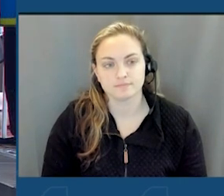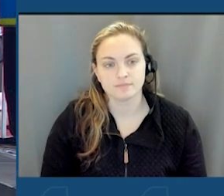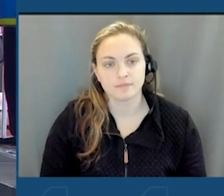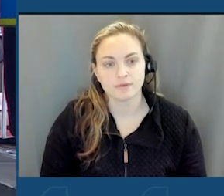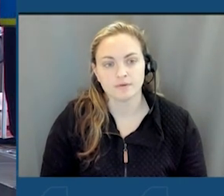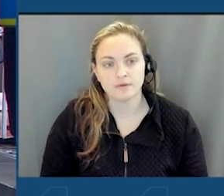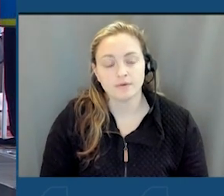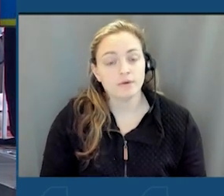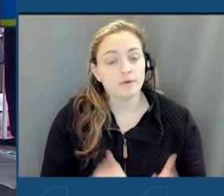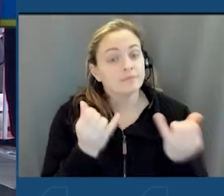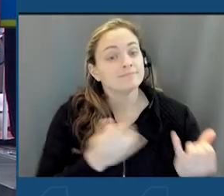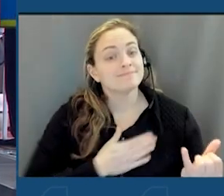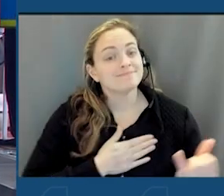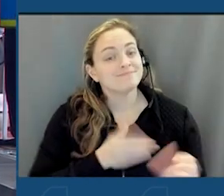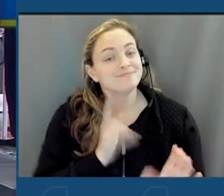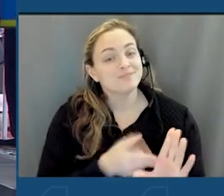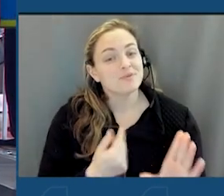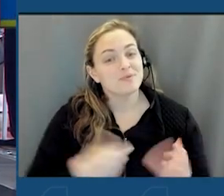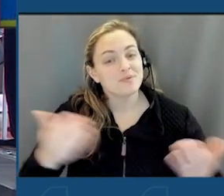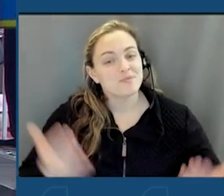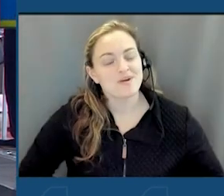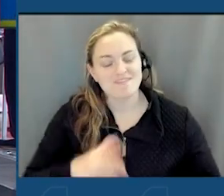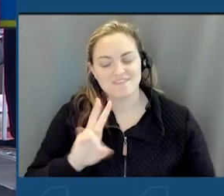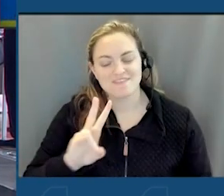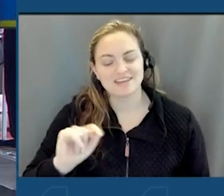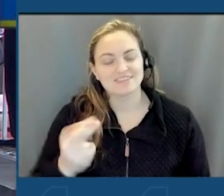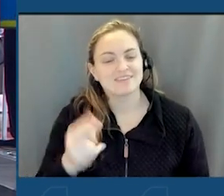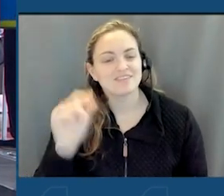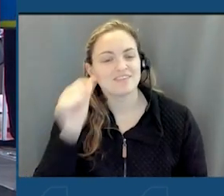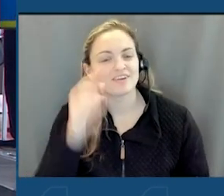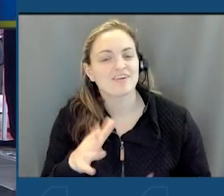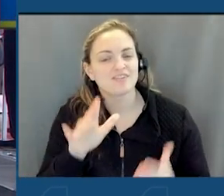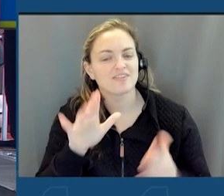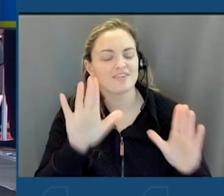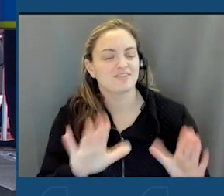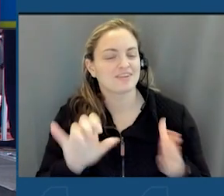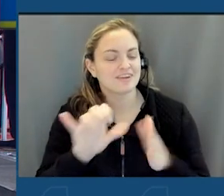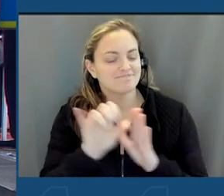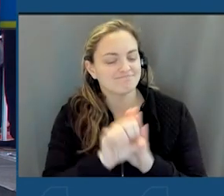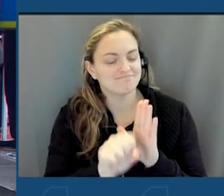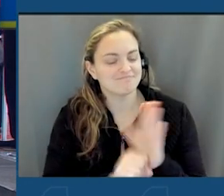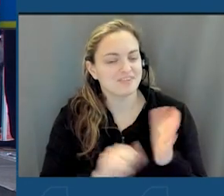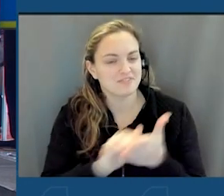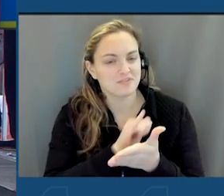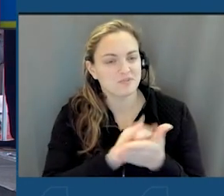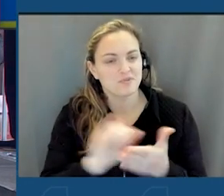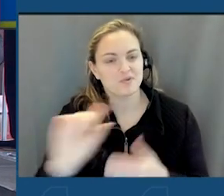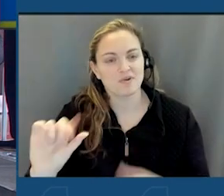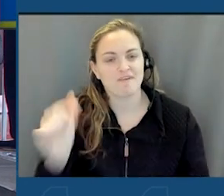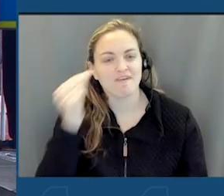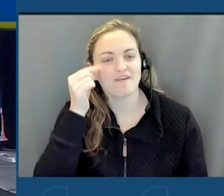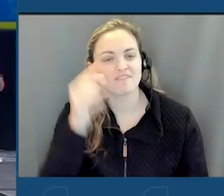And now, please join me in welcoming the 57th Governor of the great state of New York, Governor Kathy Hochul.